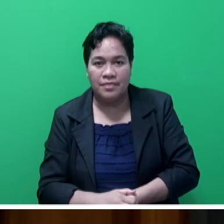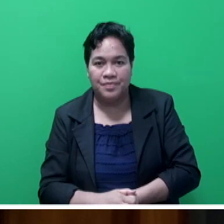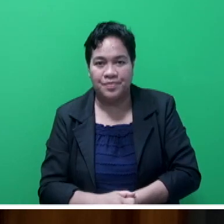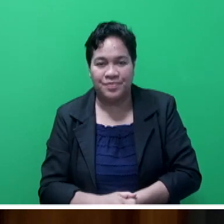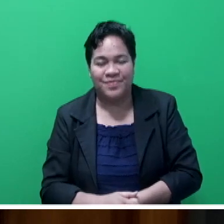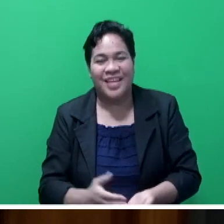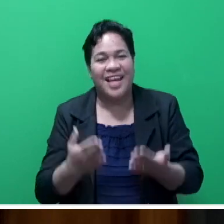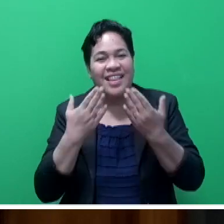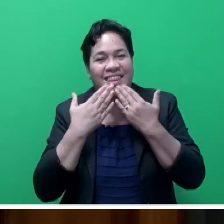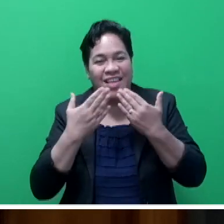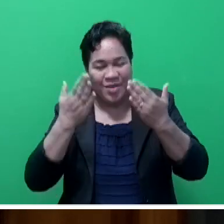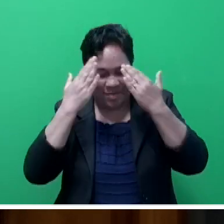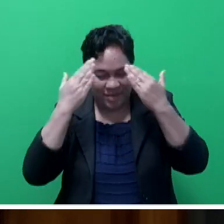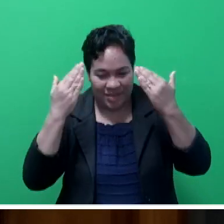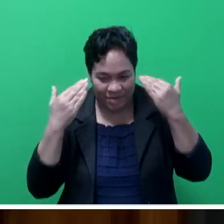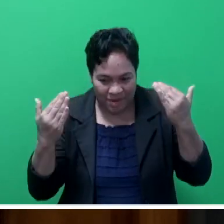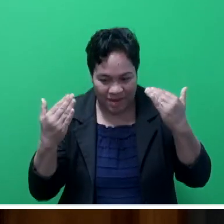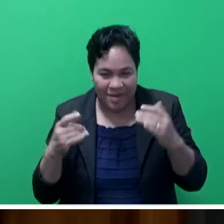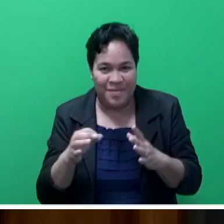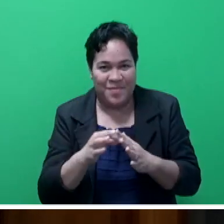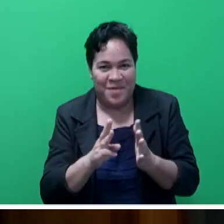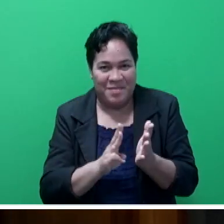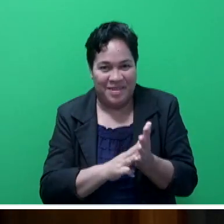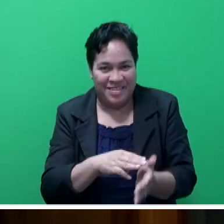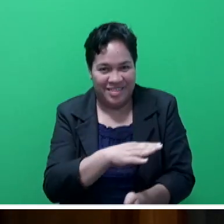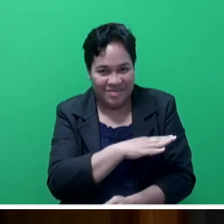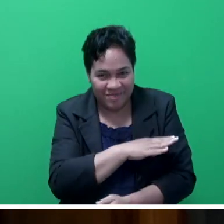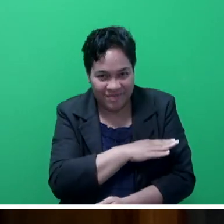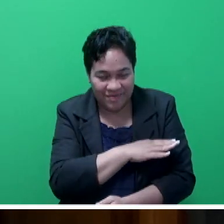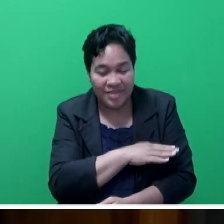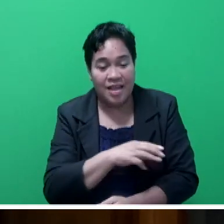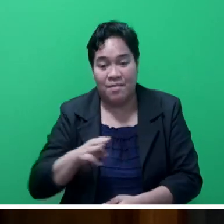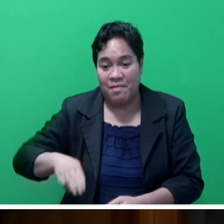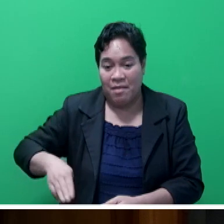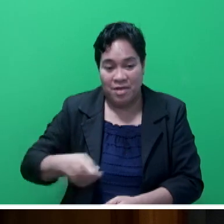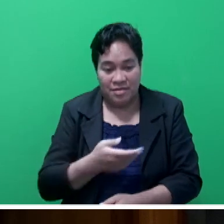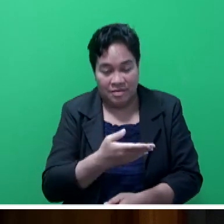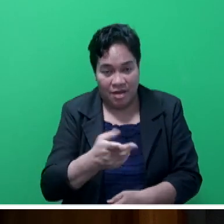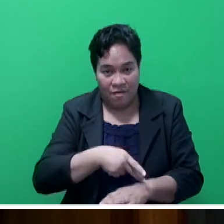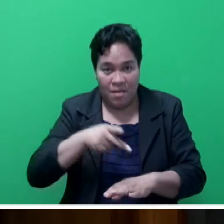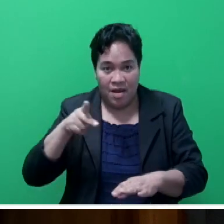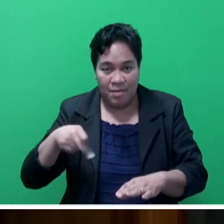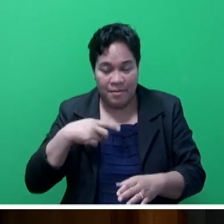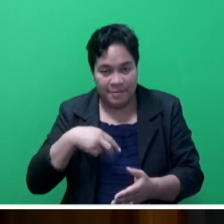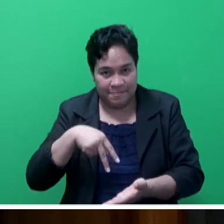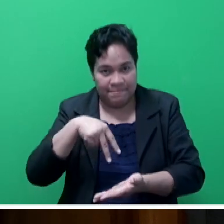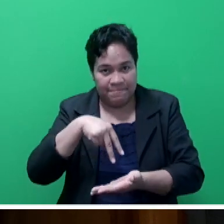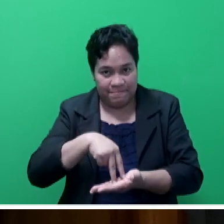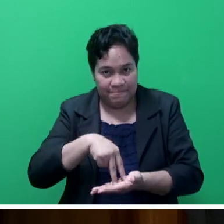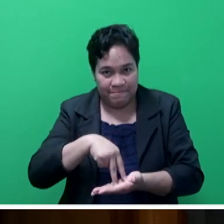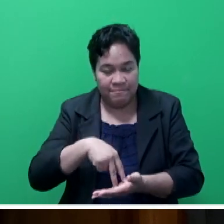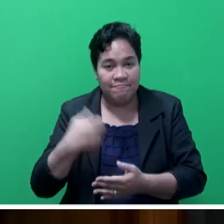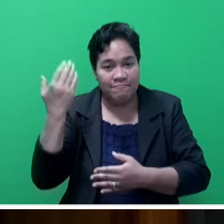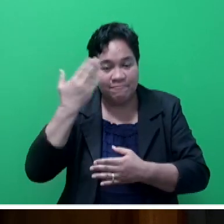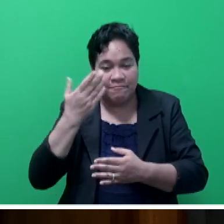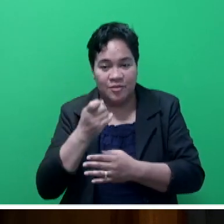Thank you, Mr. Speaker, sir, Honourable Prime Minister and members of this Parliament. I rise in Parliament this evening to